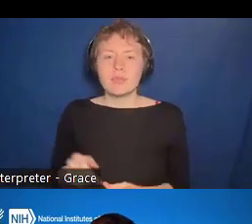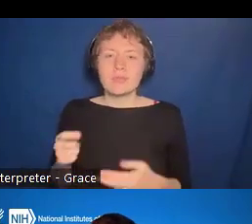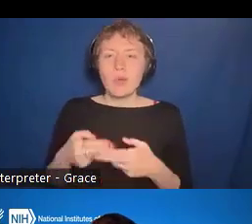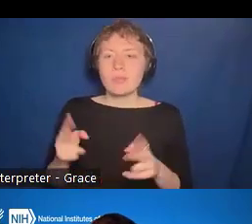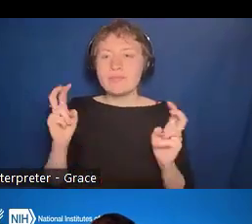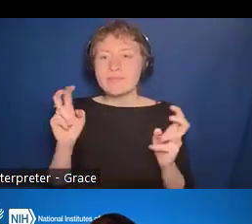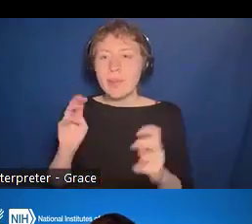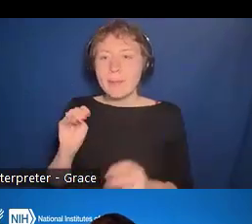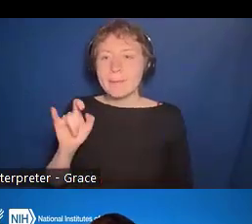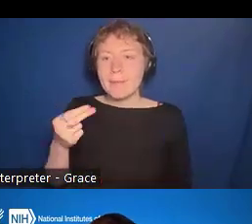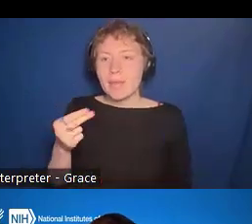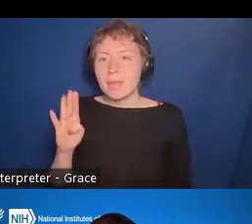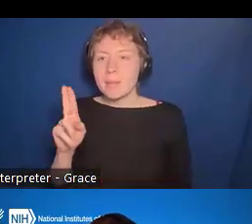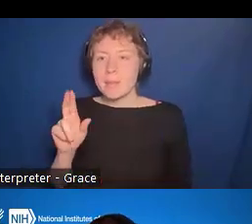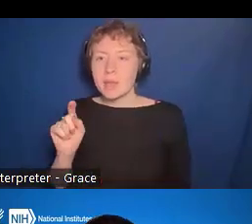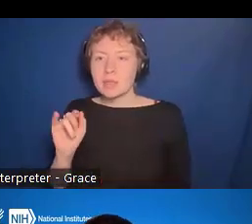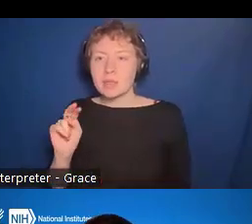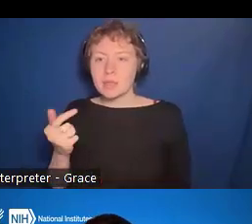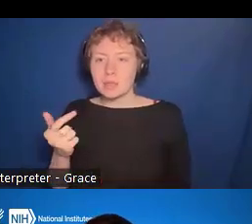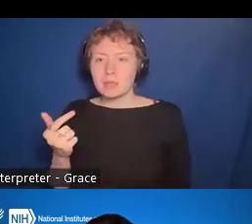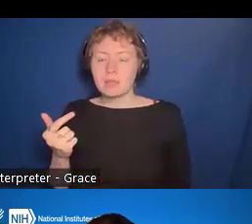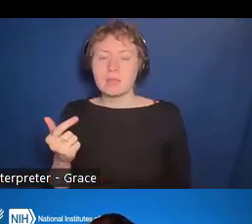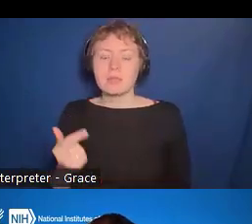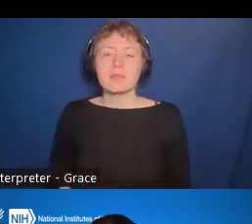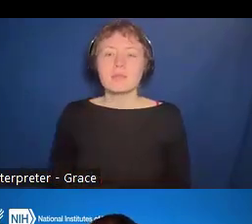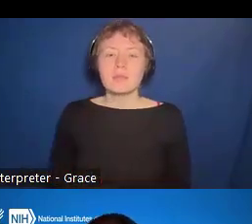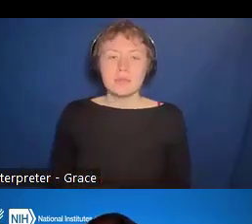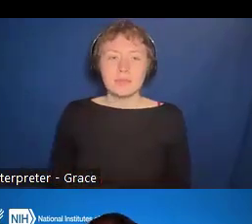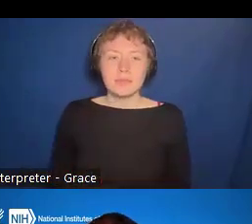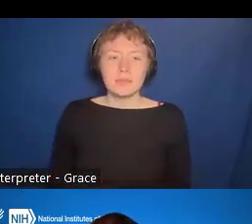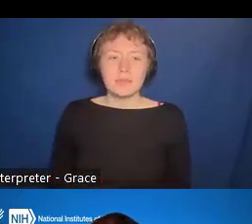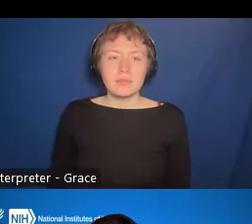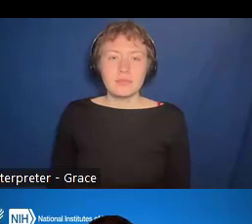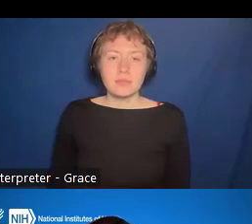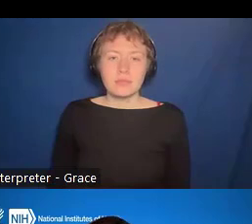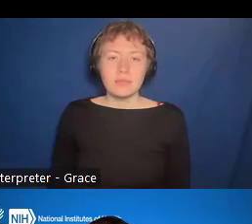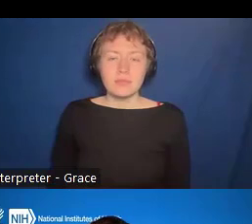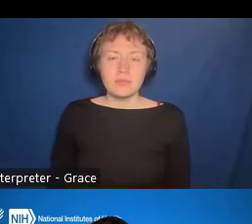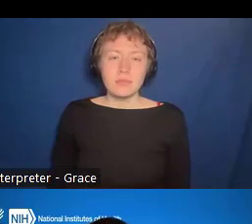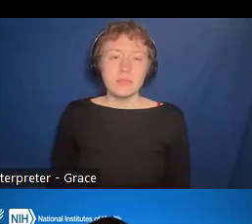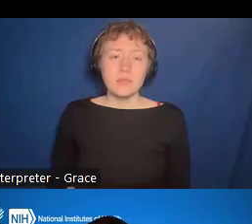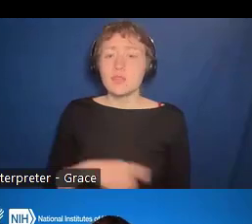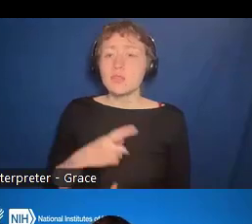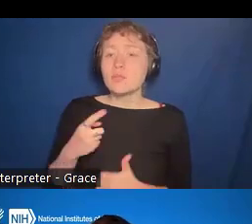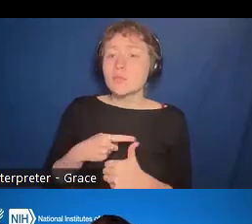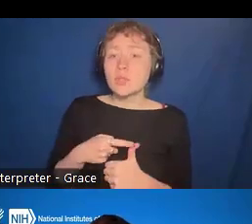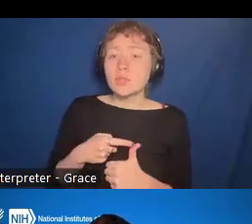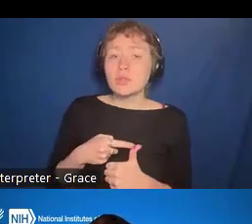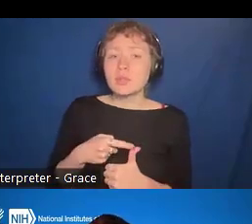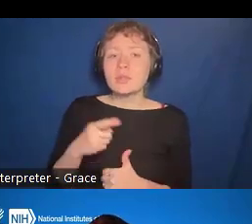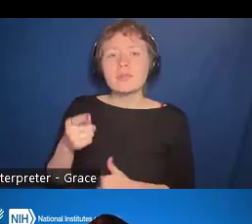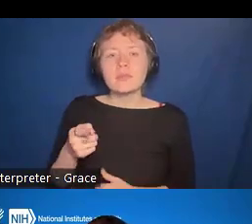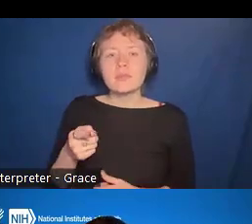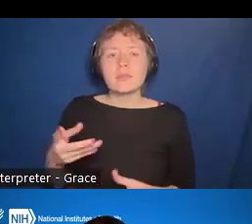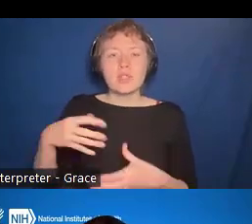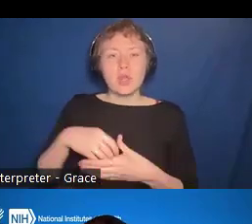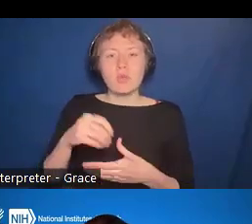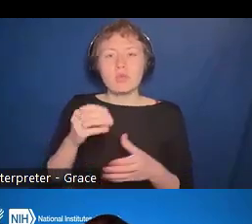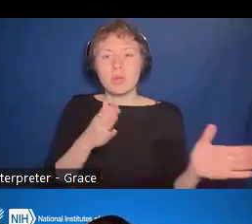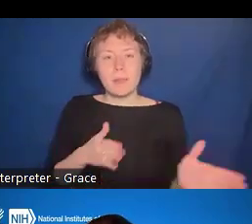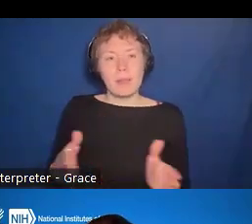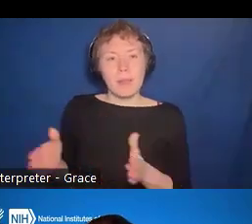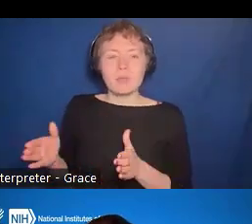busting. So one of the first ones we received is inclusion plans are being moved